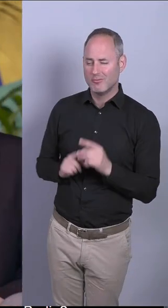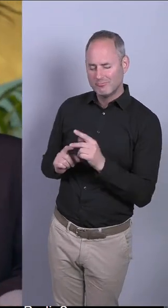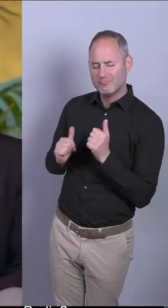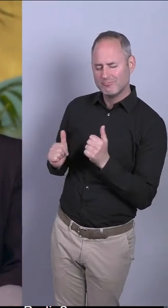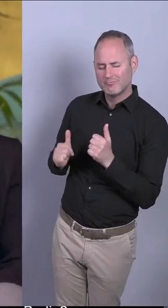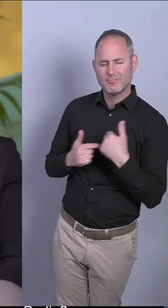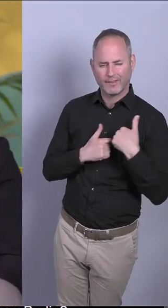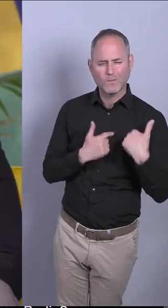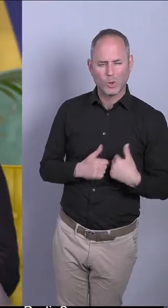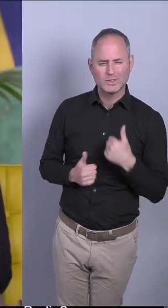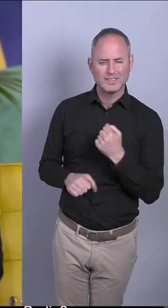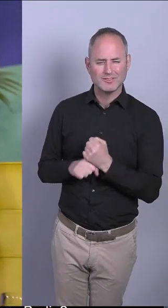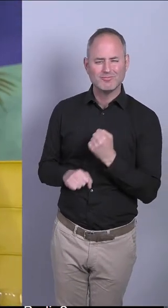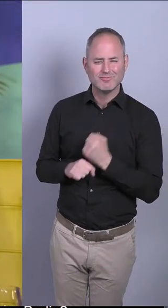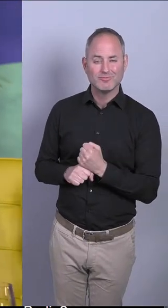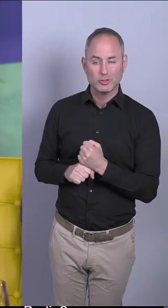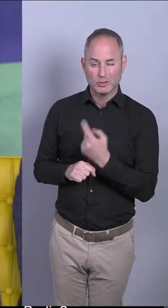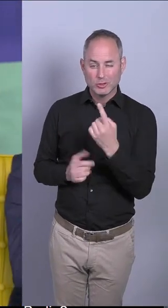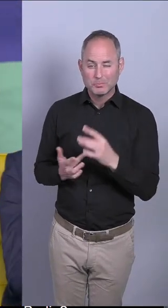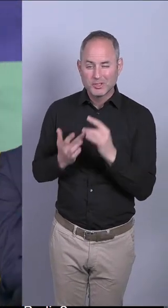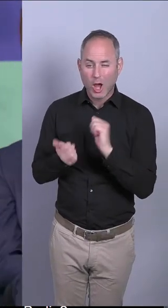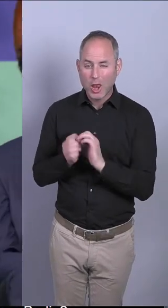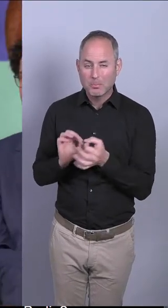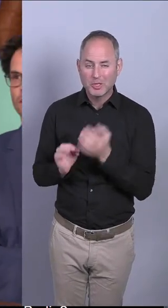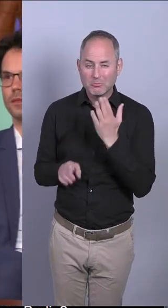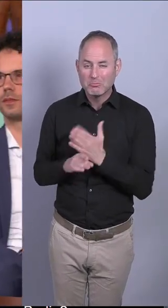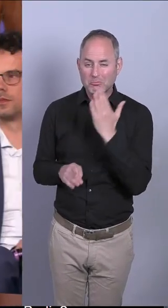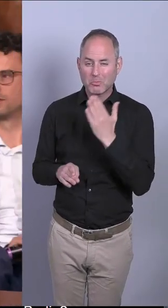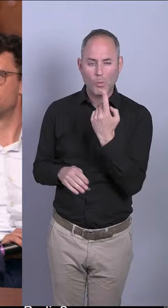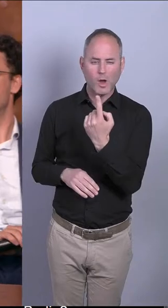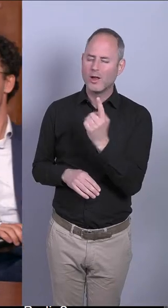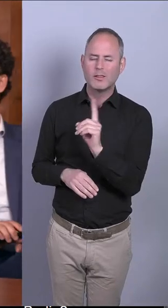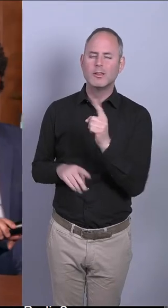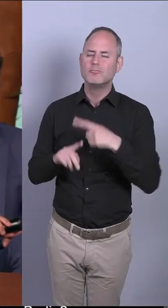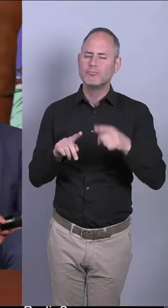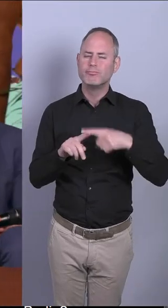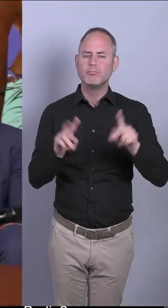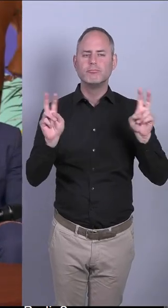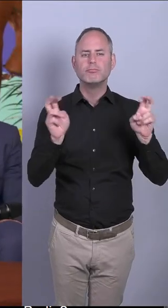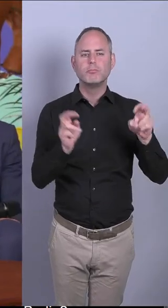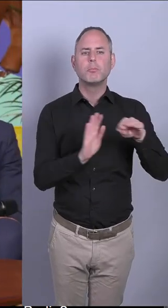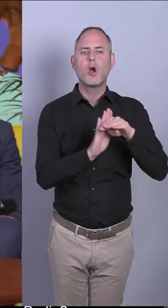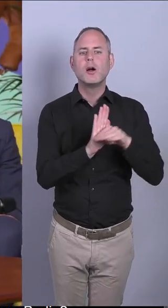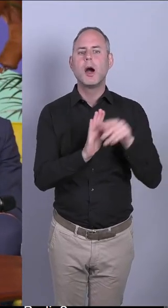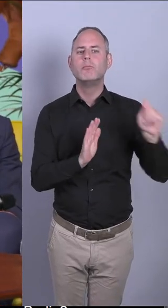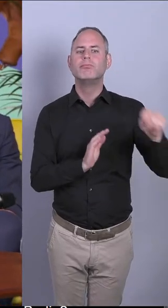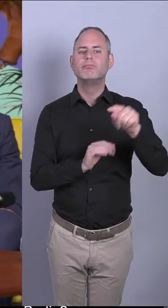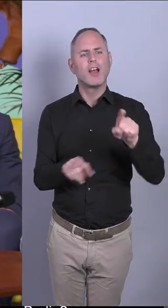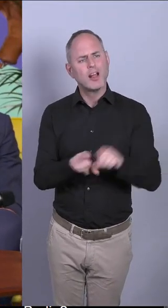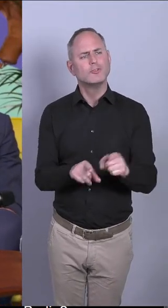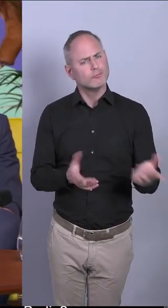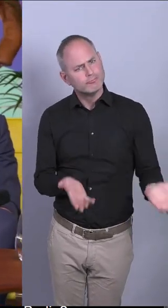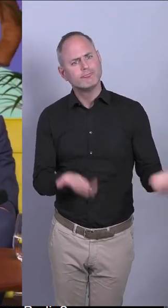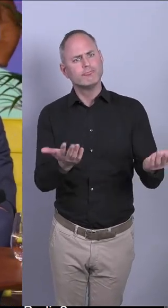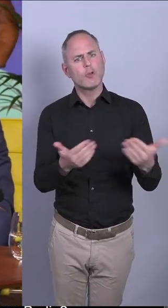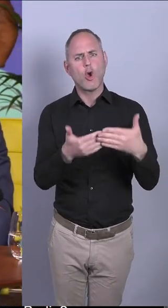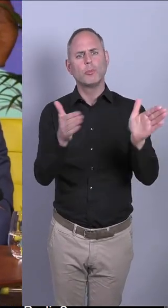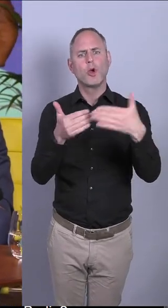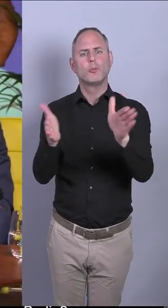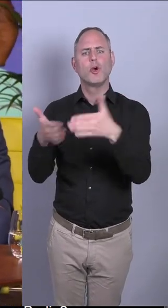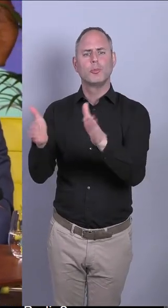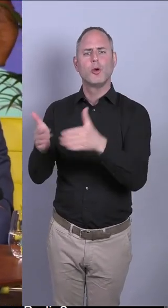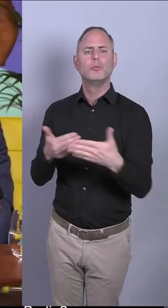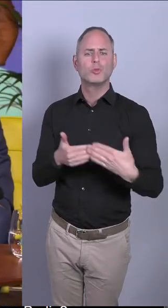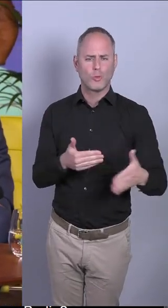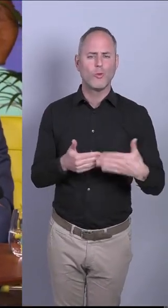be available and help us in the Special Olympics. There are so many other sporting events in Berlin. Please come on board and do